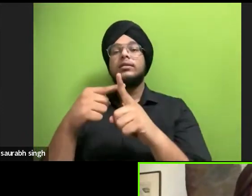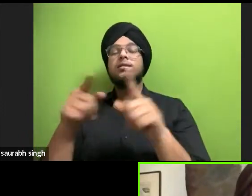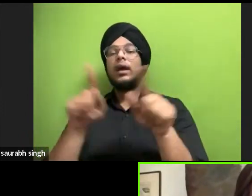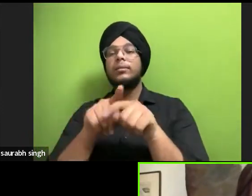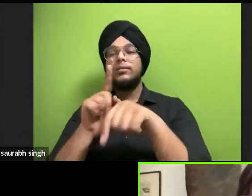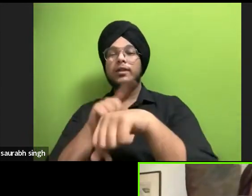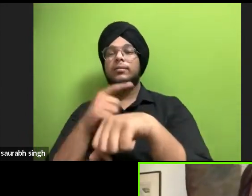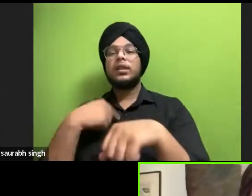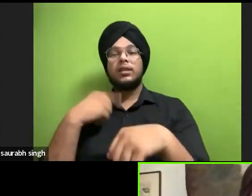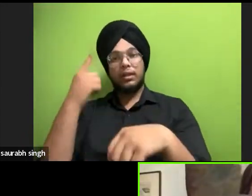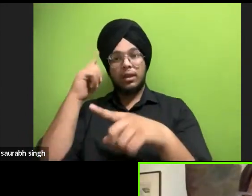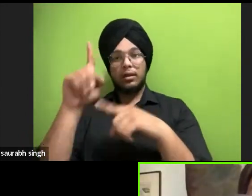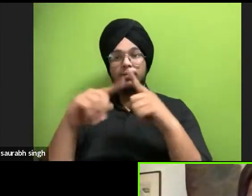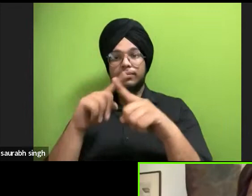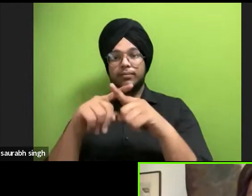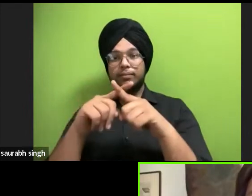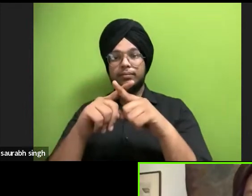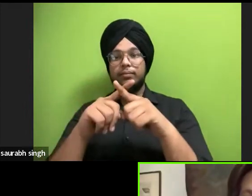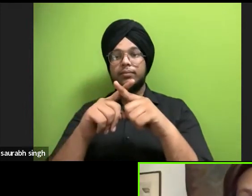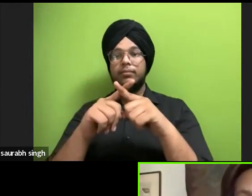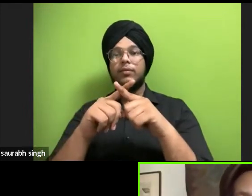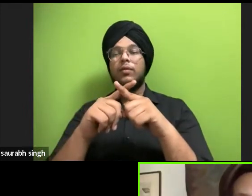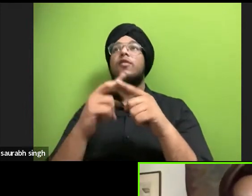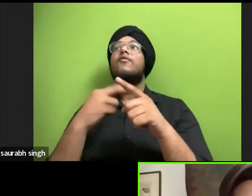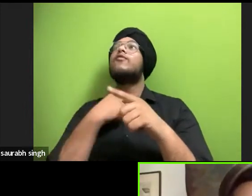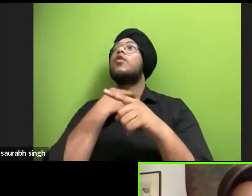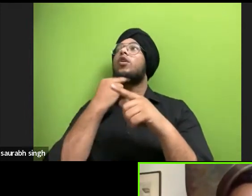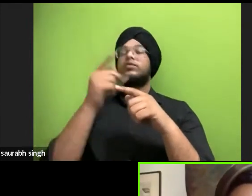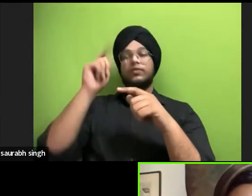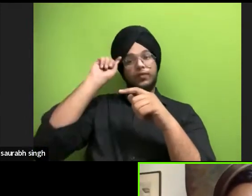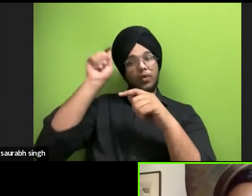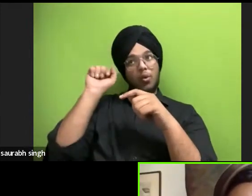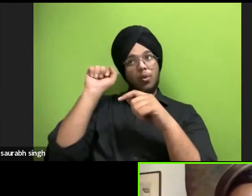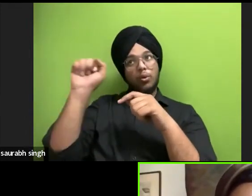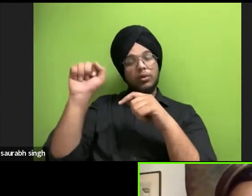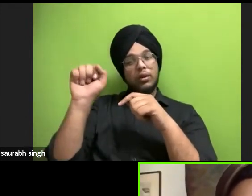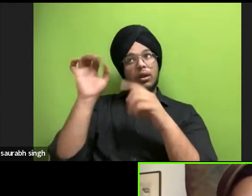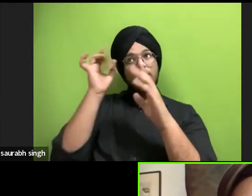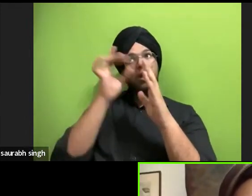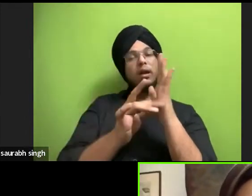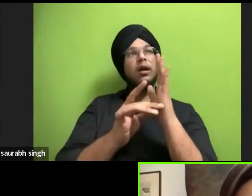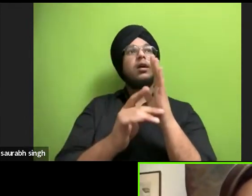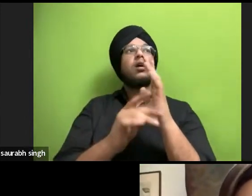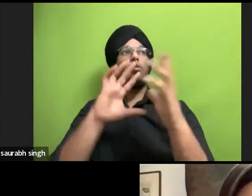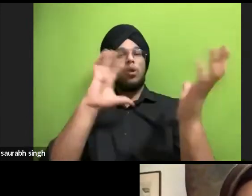think about a transnational voice, a voice that brings the international in